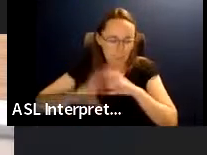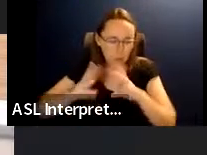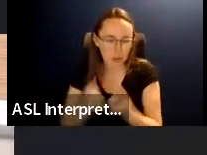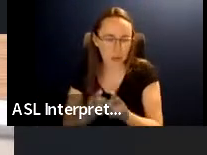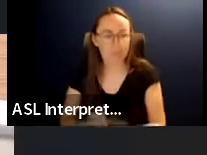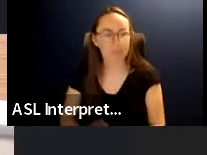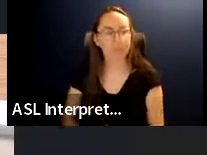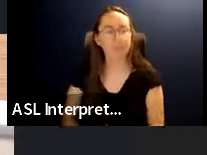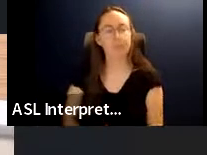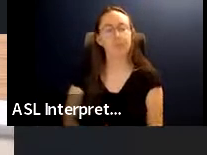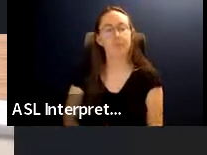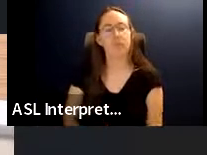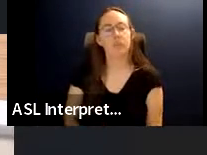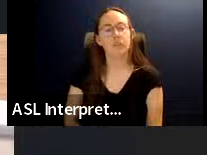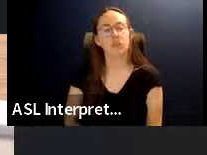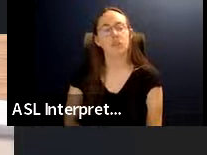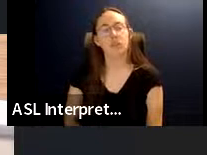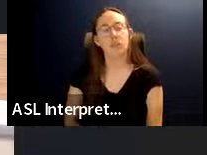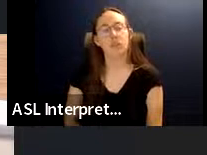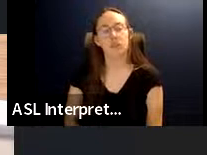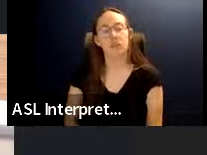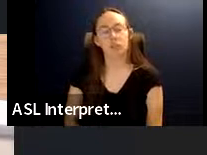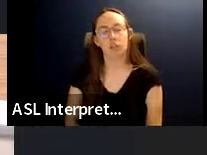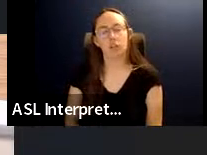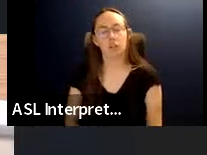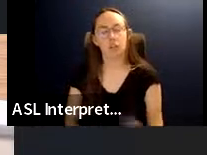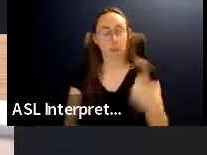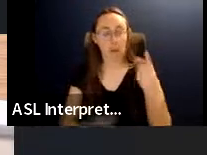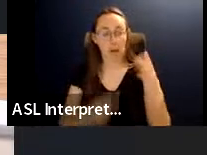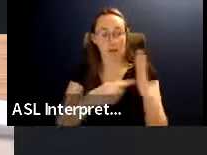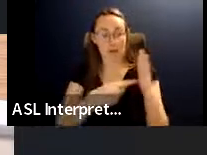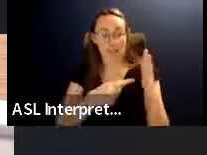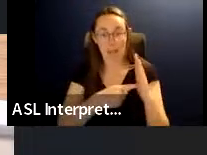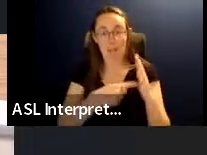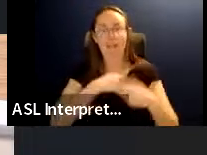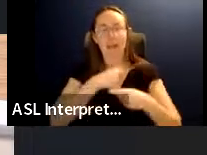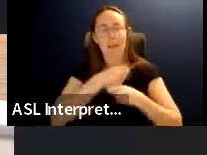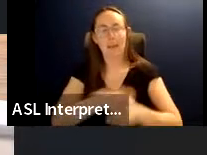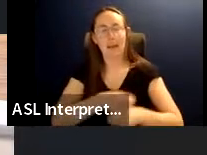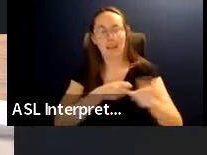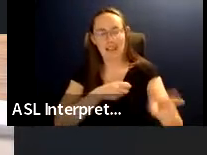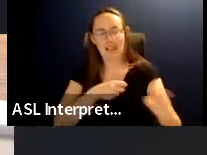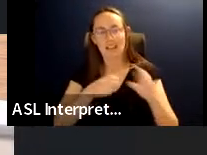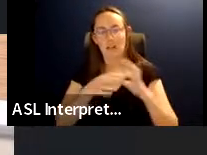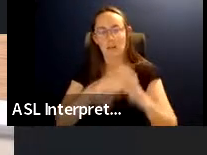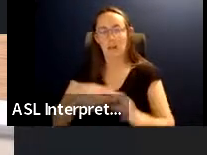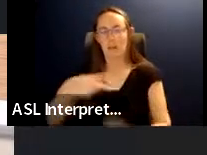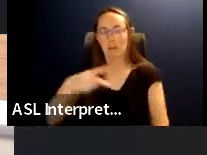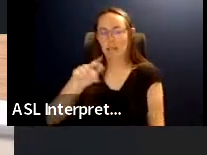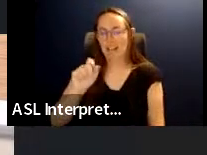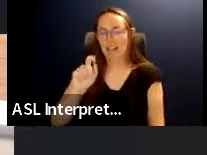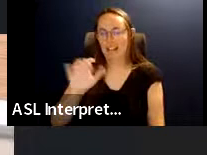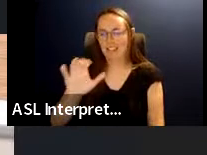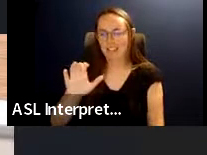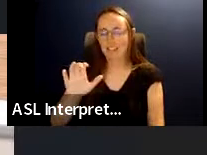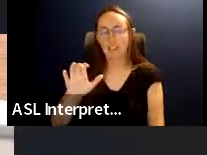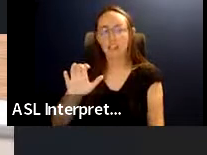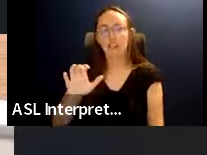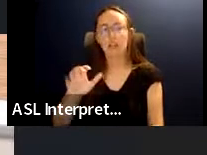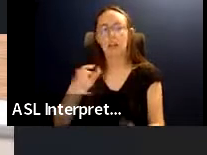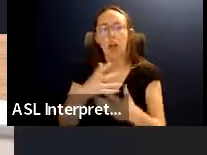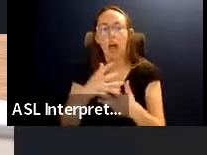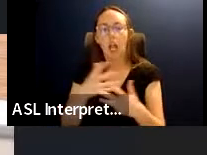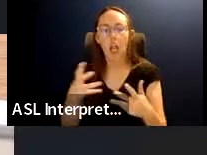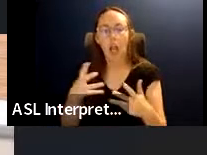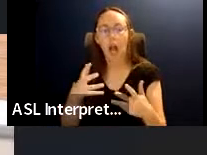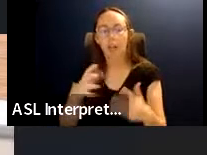So here's one example of something that I make with corrugated plastic. I make a lot of jigs and